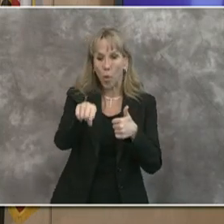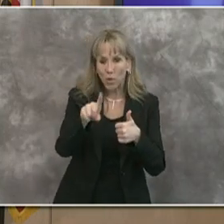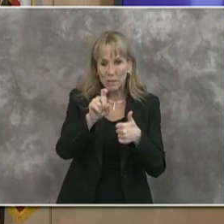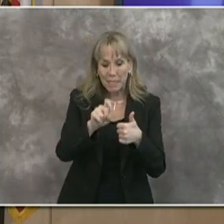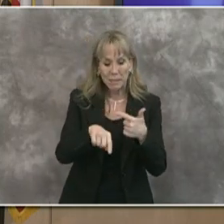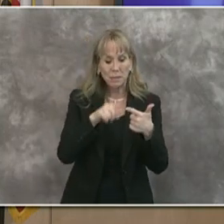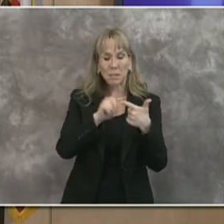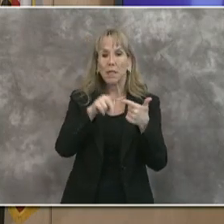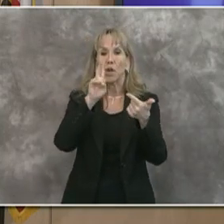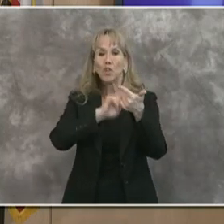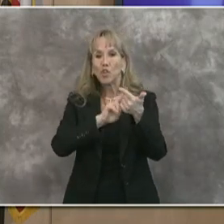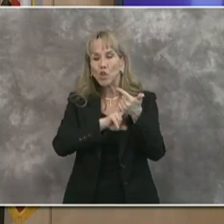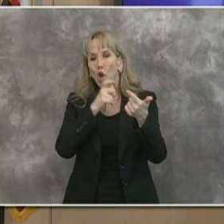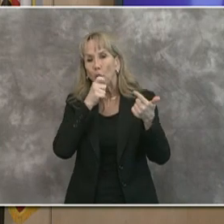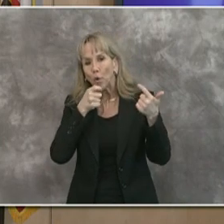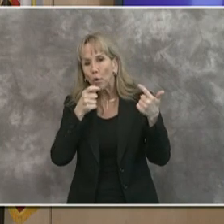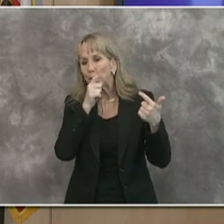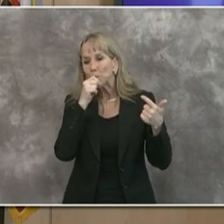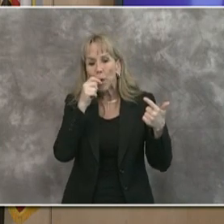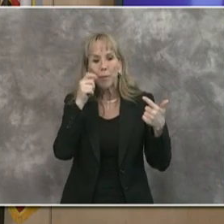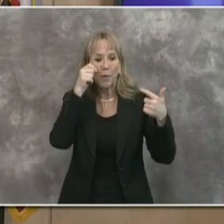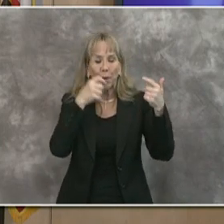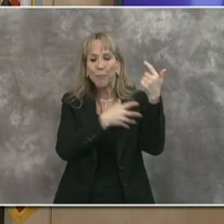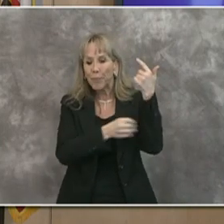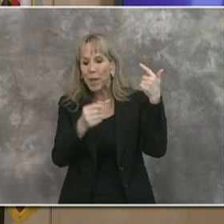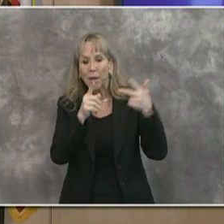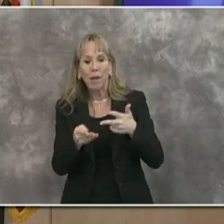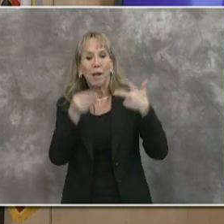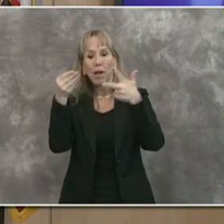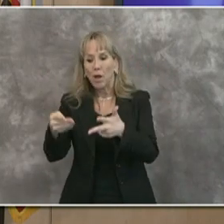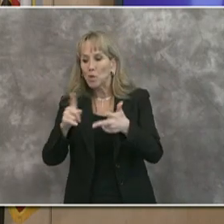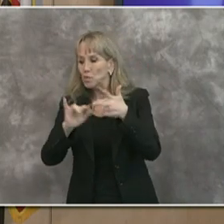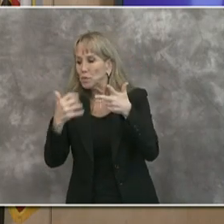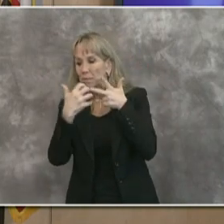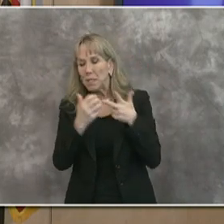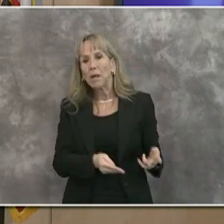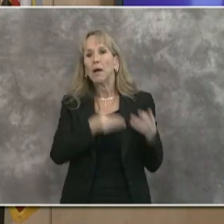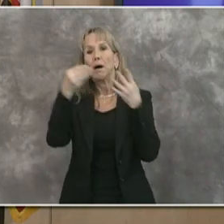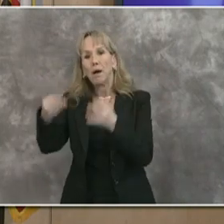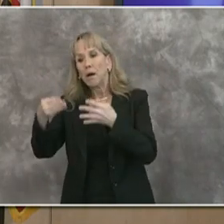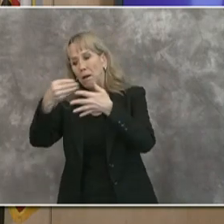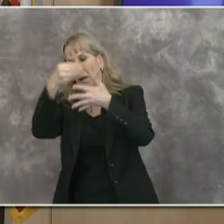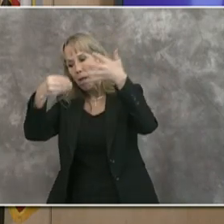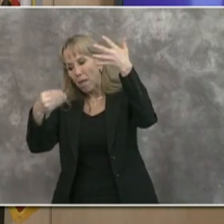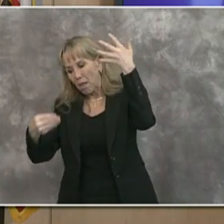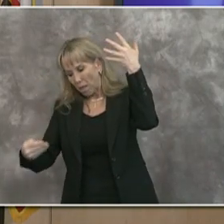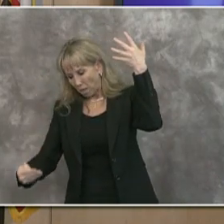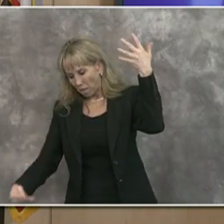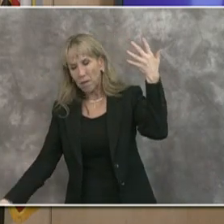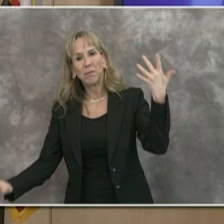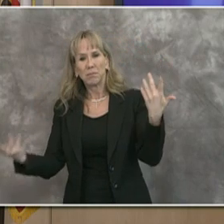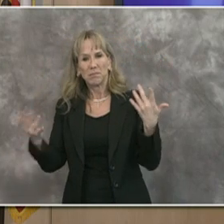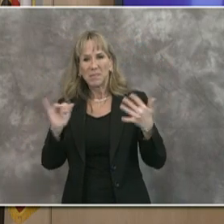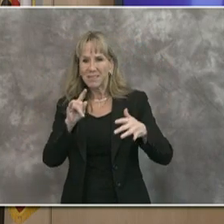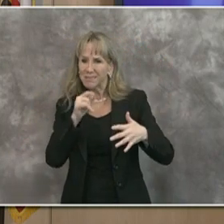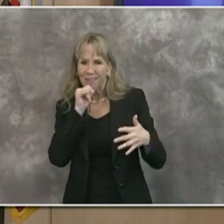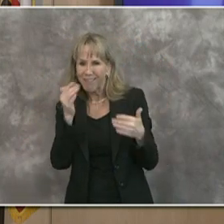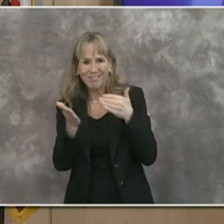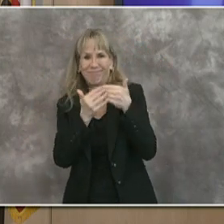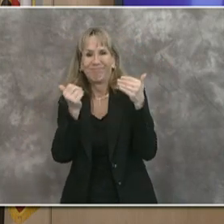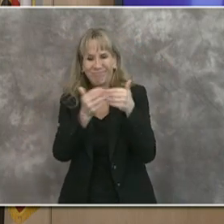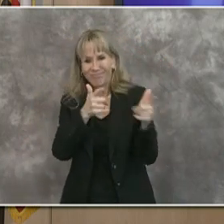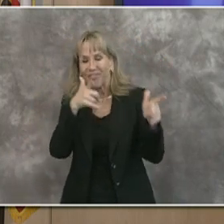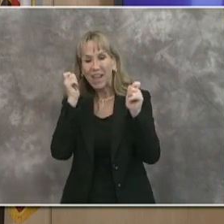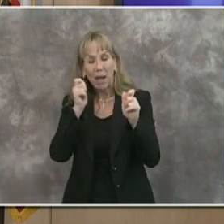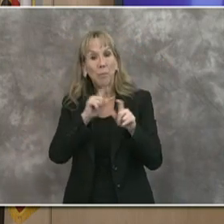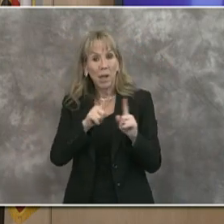the swab, to the PPE, to the swab, to the reagent, to the device, as we continue to break through all of those, we think that we will also continue to see